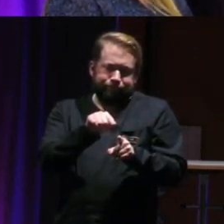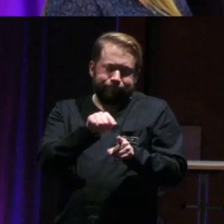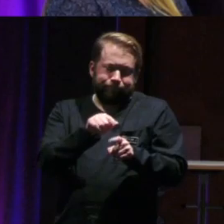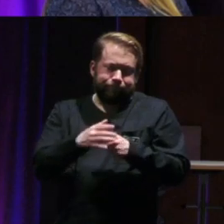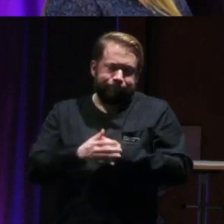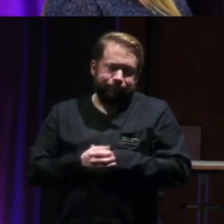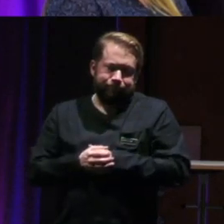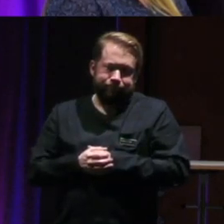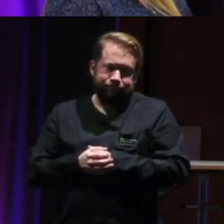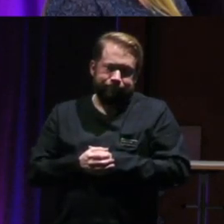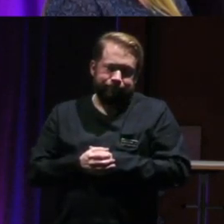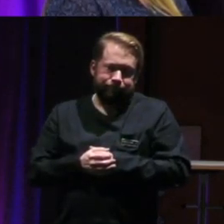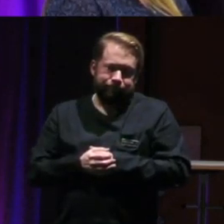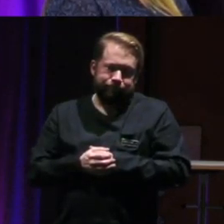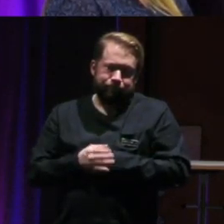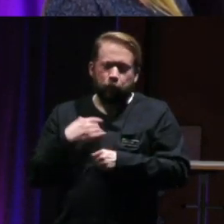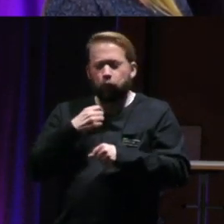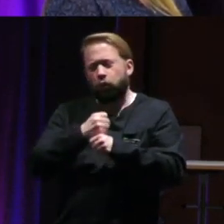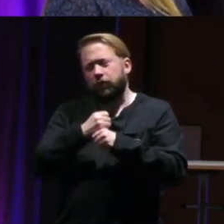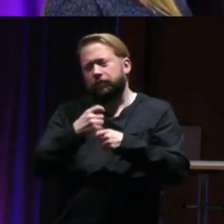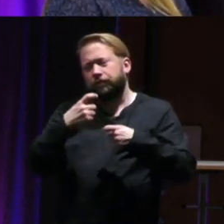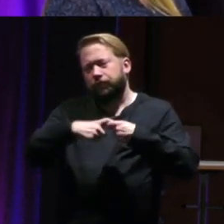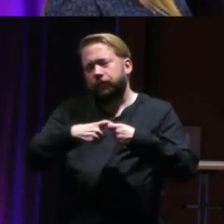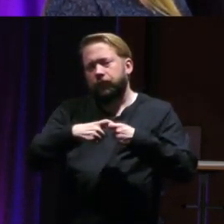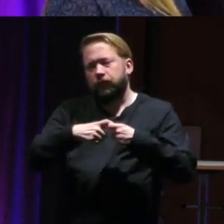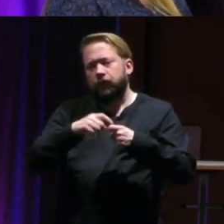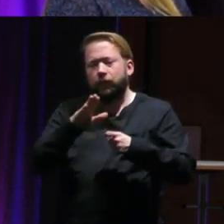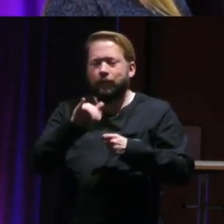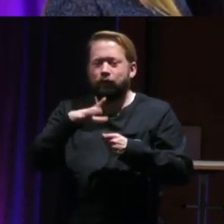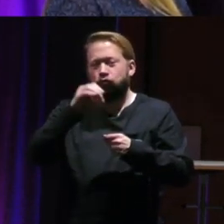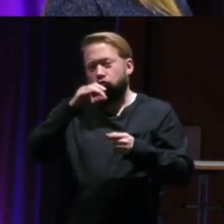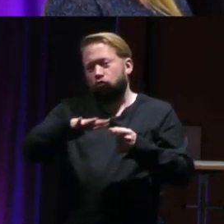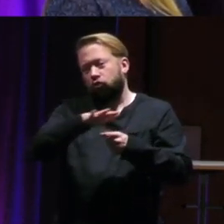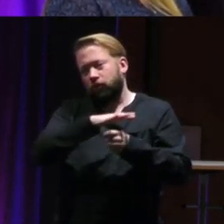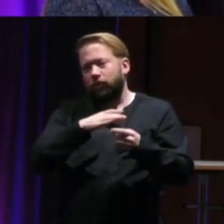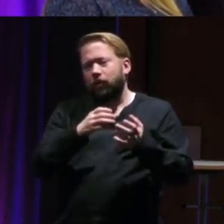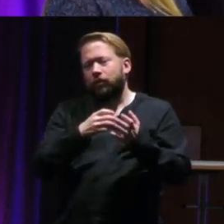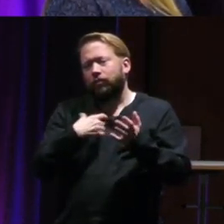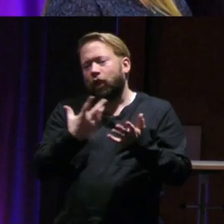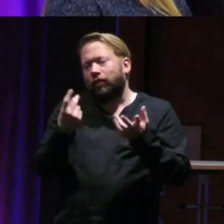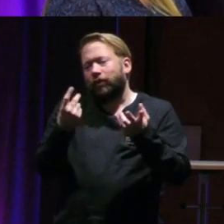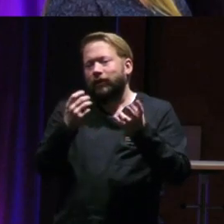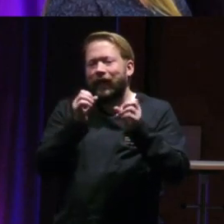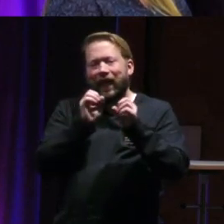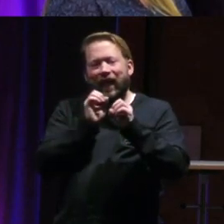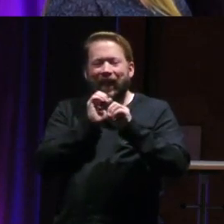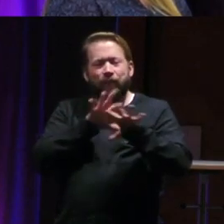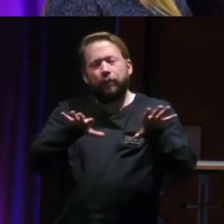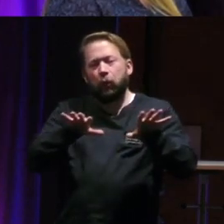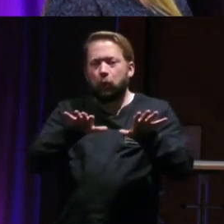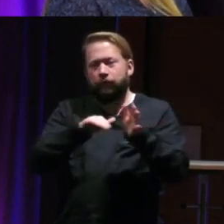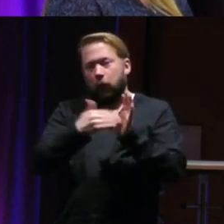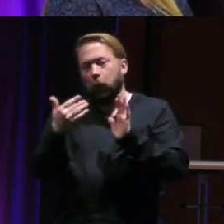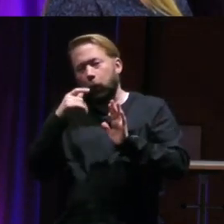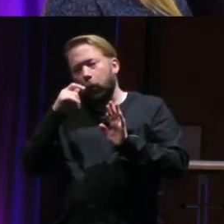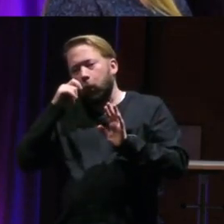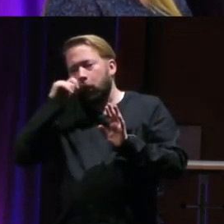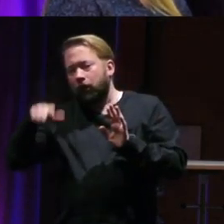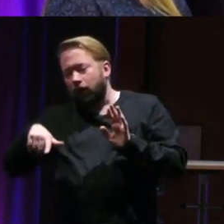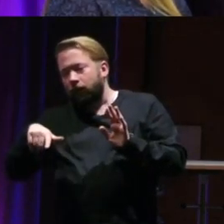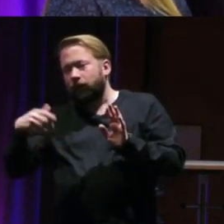climate and environment movement, I got this news from Ukraine and Russia, and I think that's very interesting